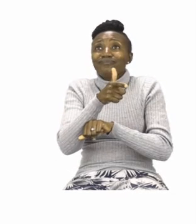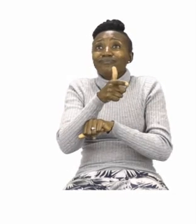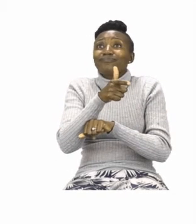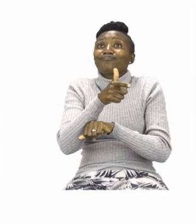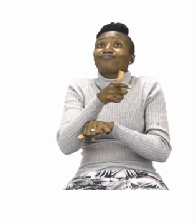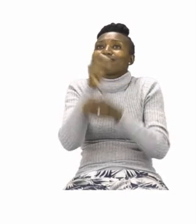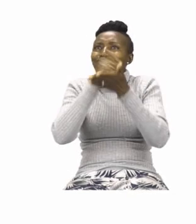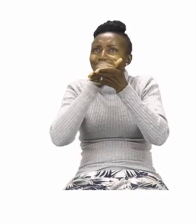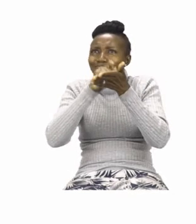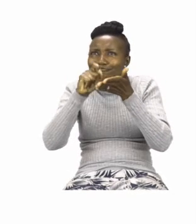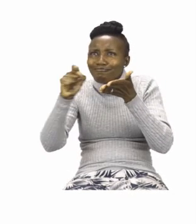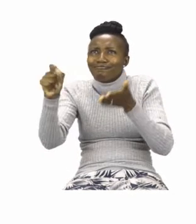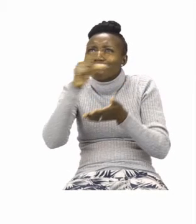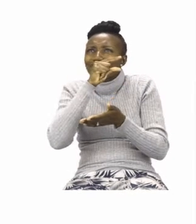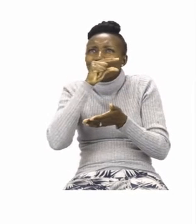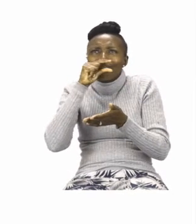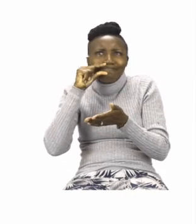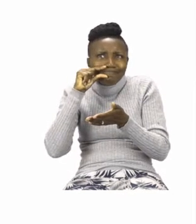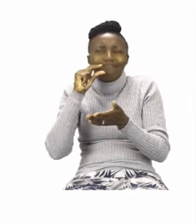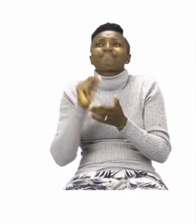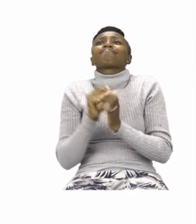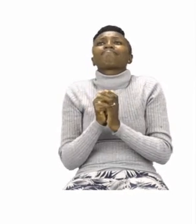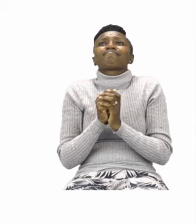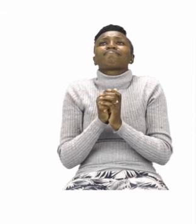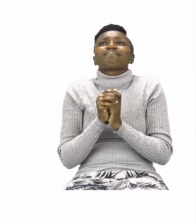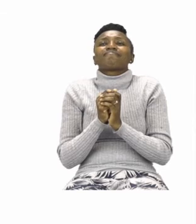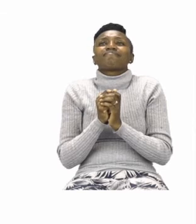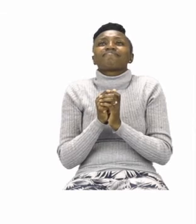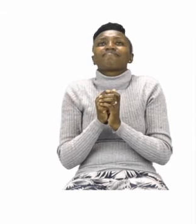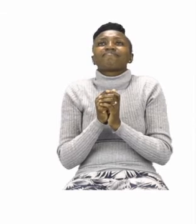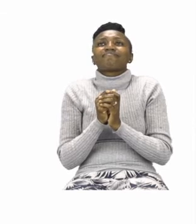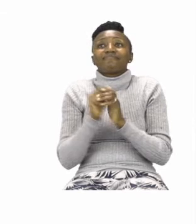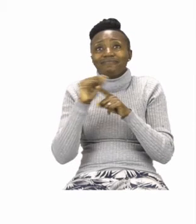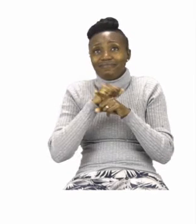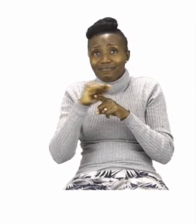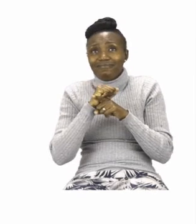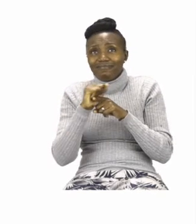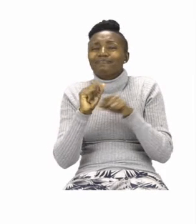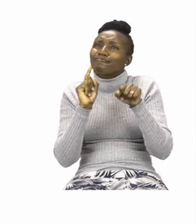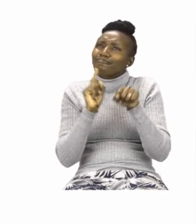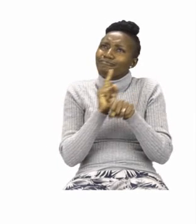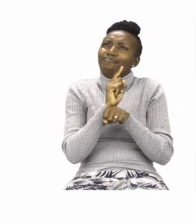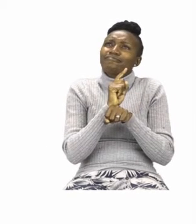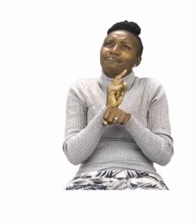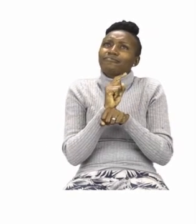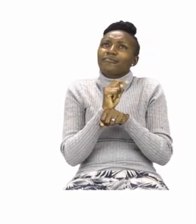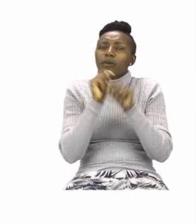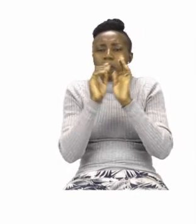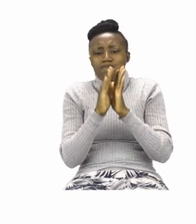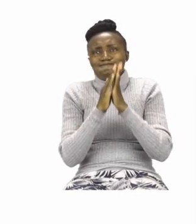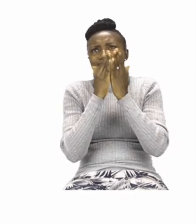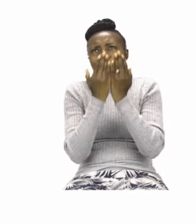name of each item. Let's start with the one that we can see. The first one is a